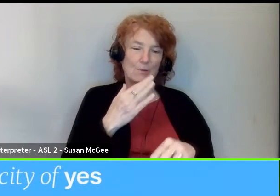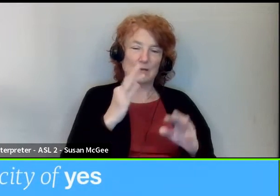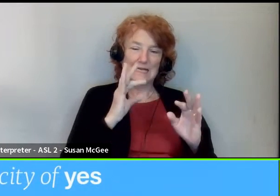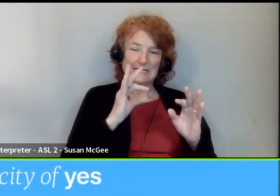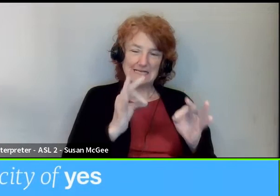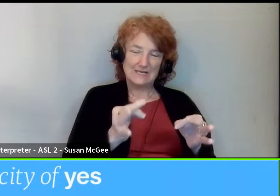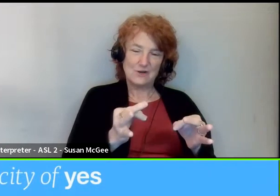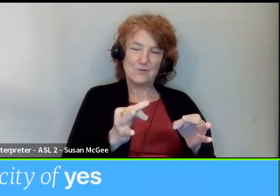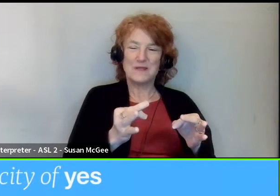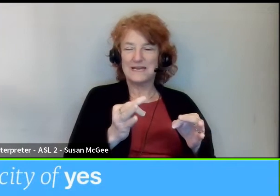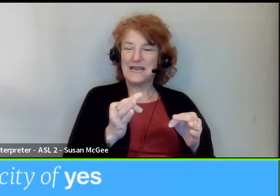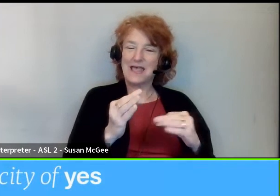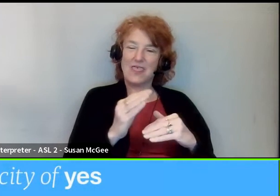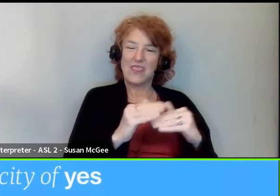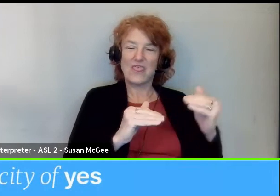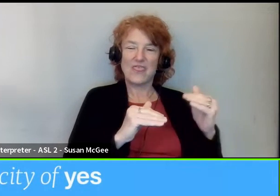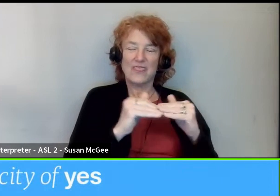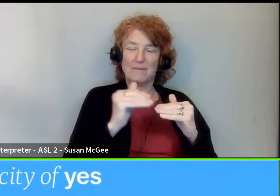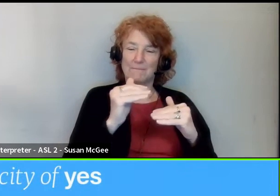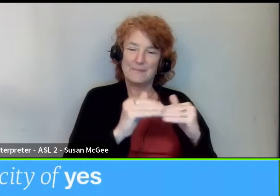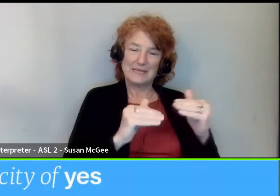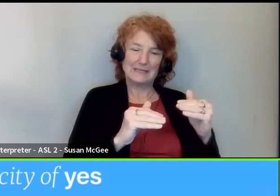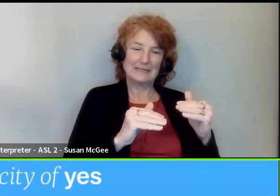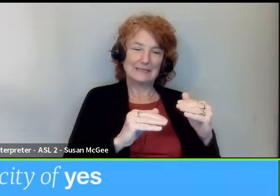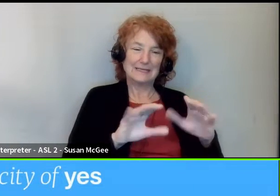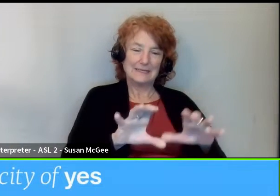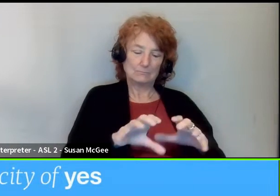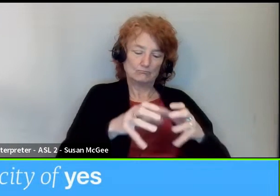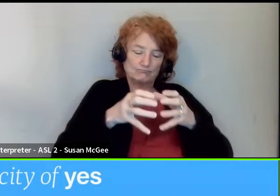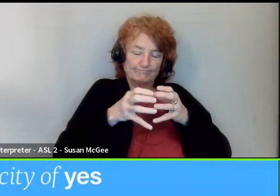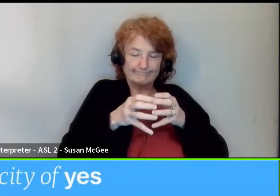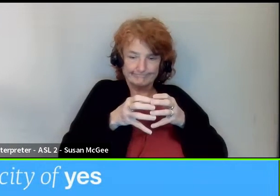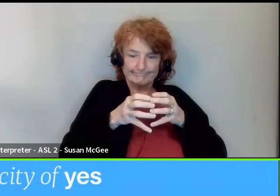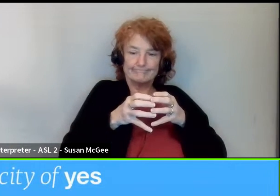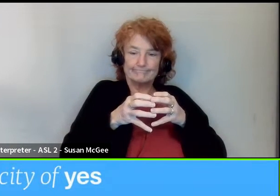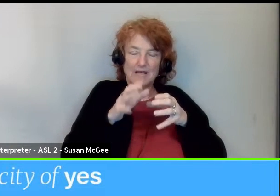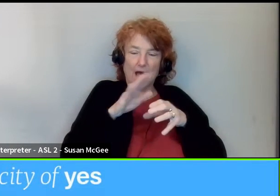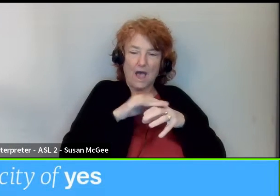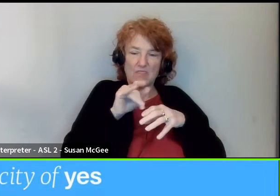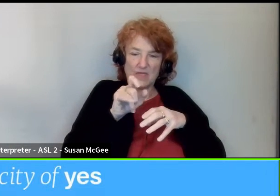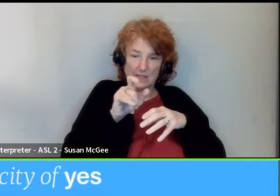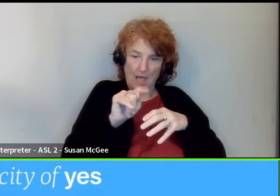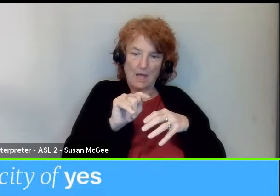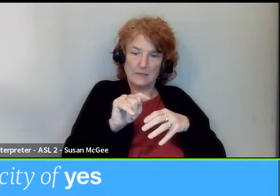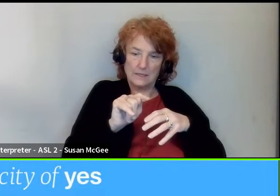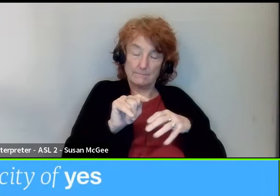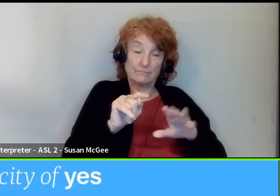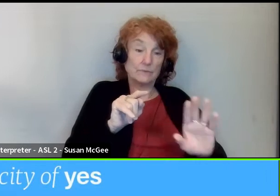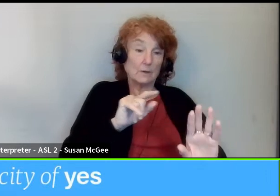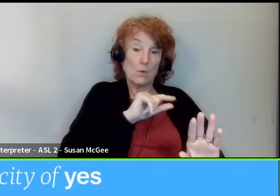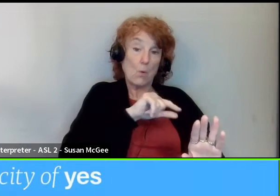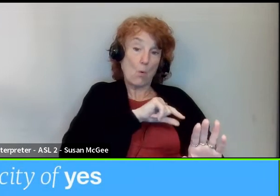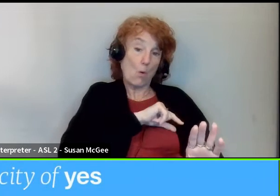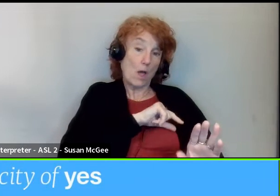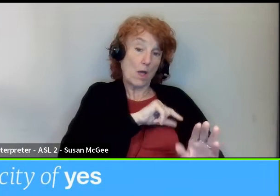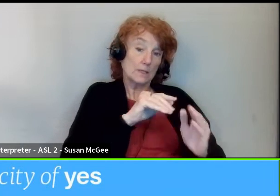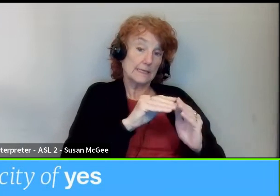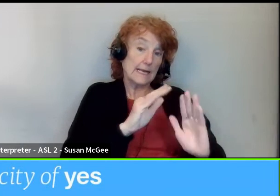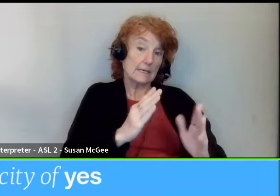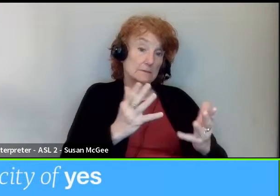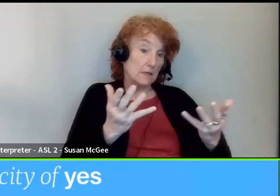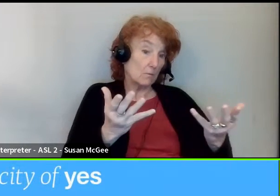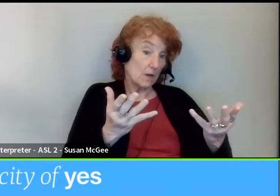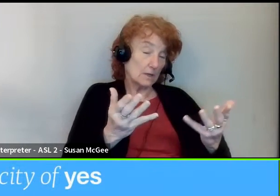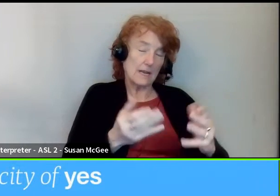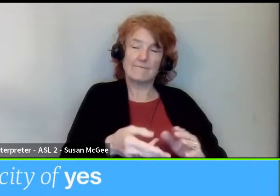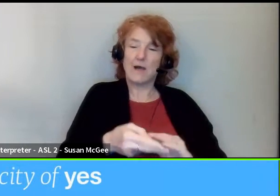can occupy on the lot for a missing middle housing. For those that don't know, quality housing is a set of regulations that includes height limits in the